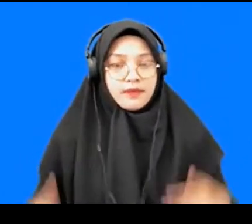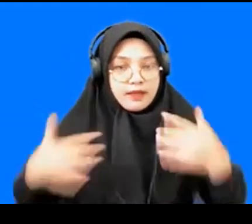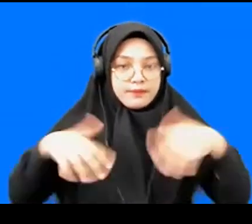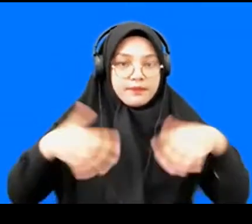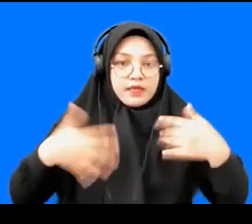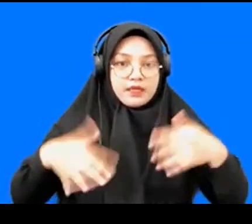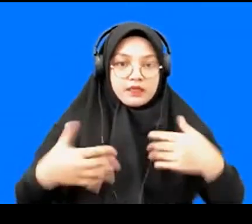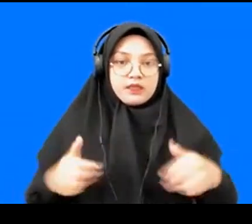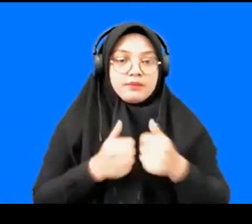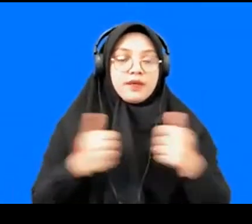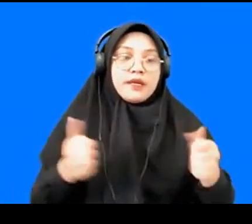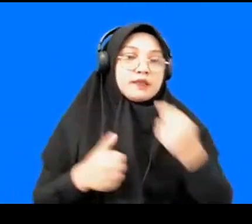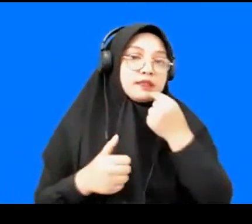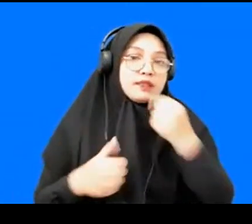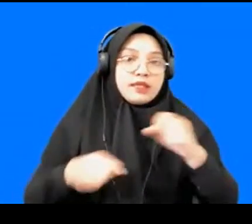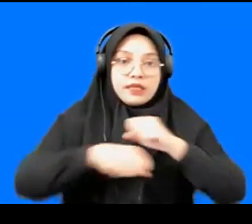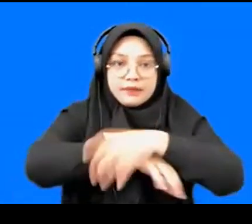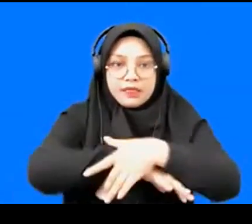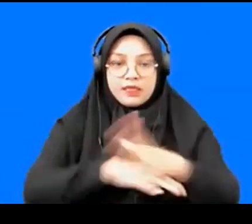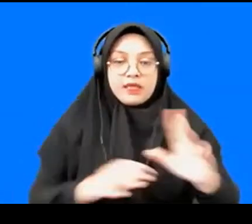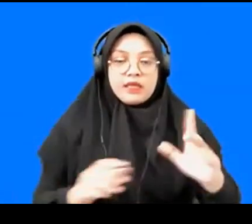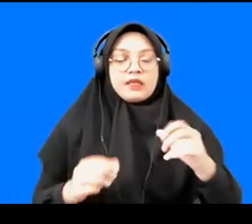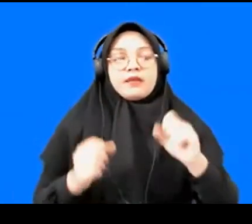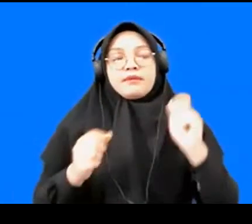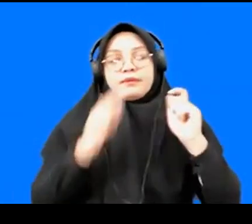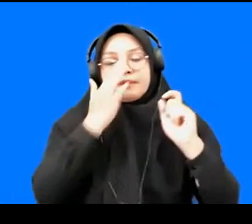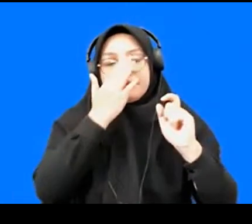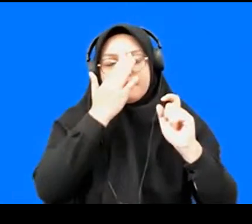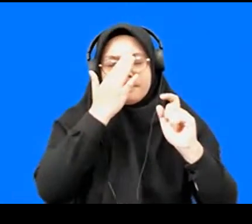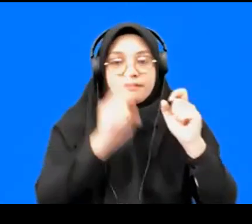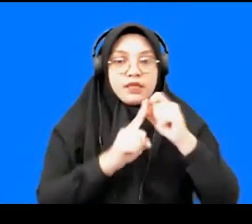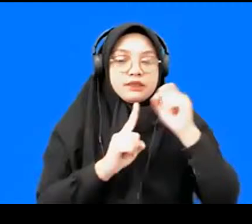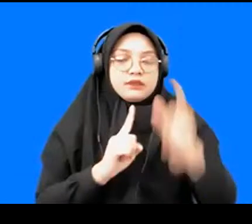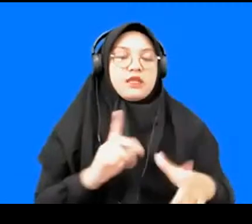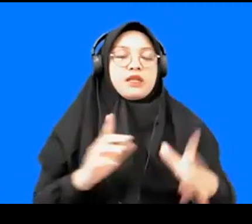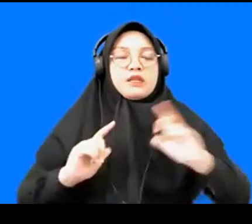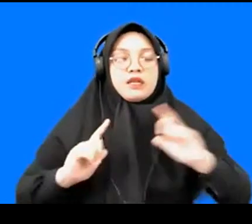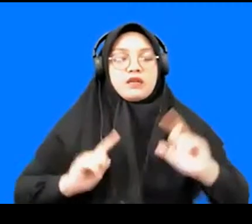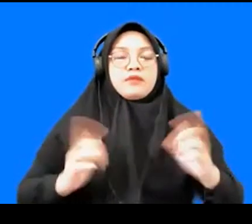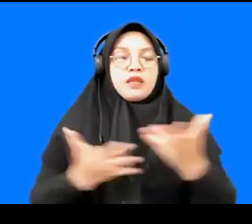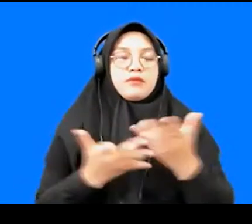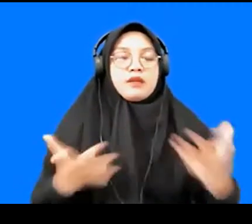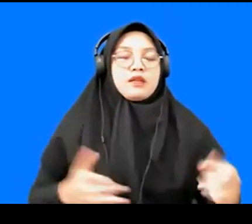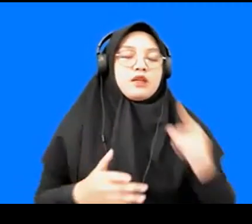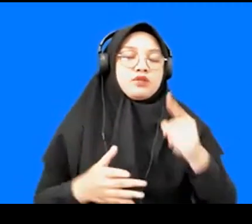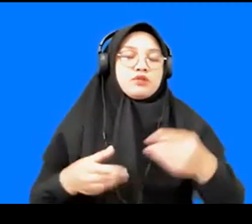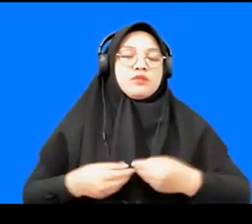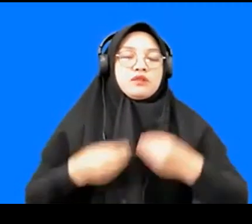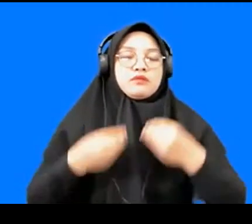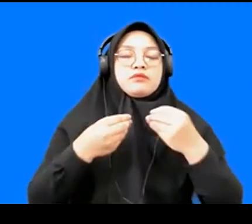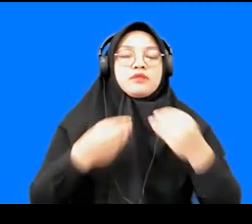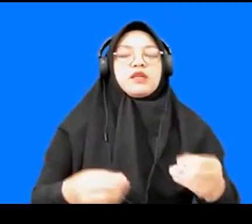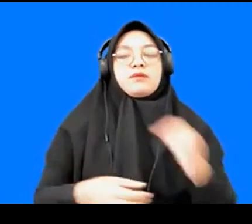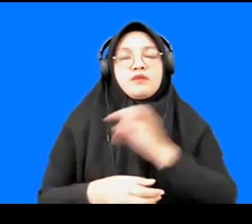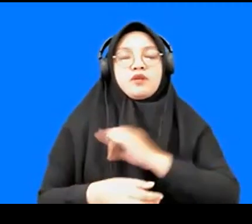and its how it's benefiting women and persons with the disability. To be honest,